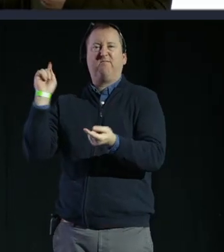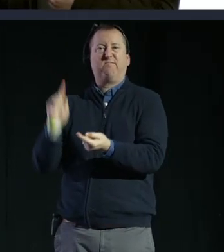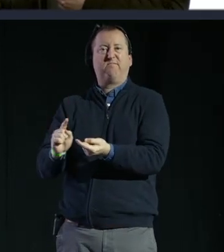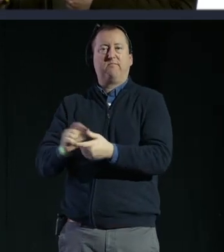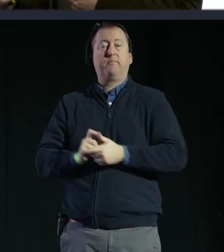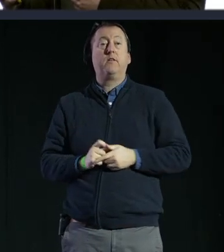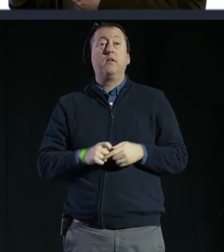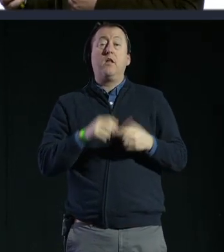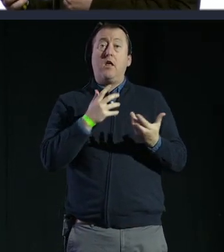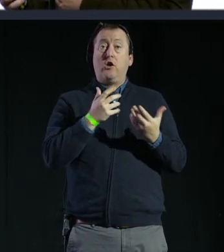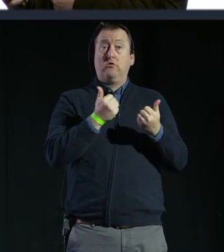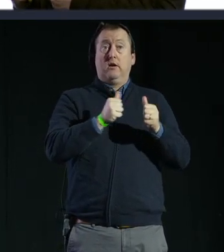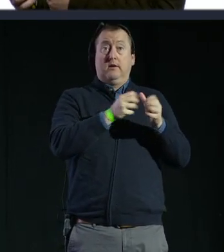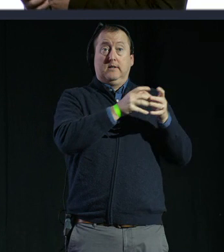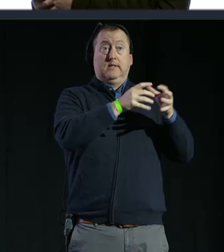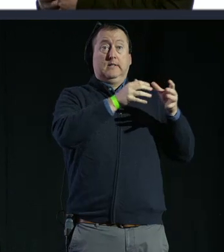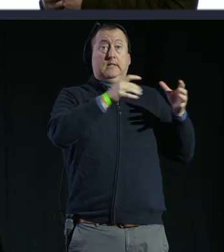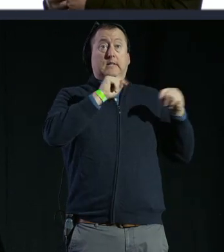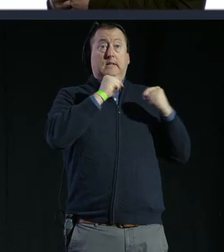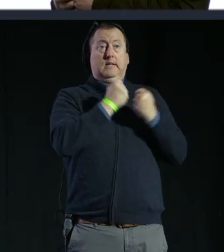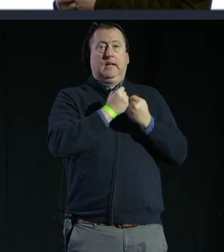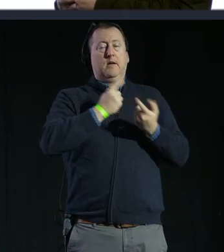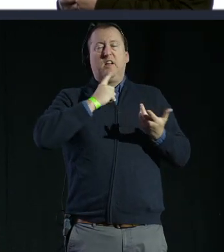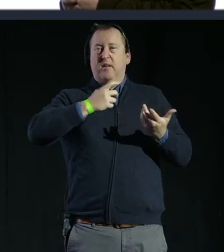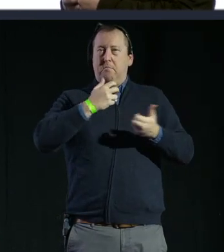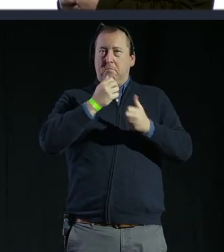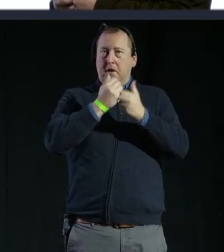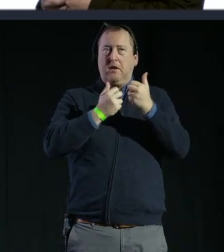team just ended up increasing coordination overhead.